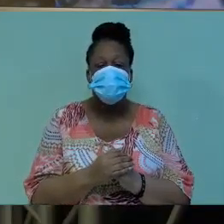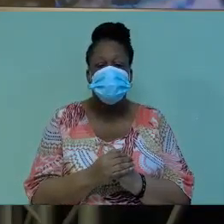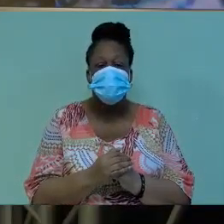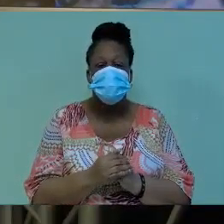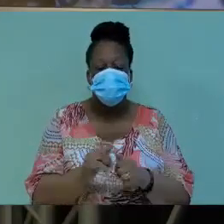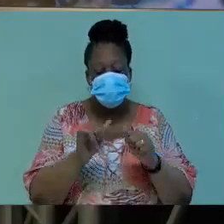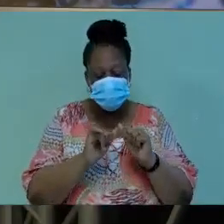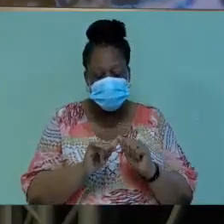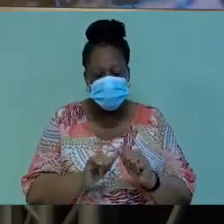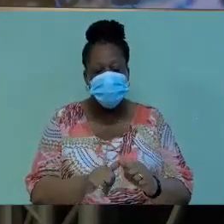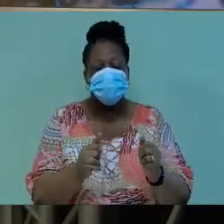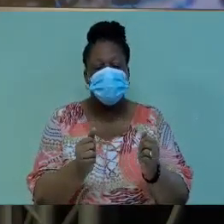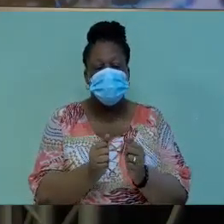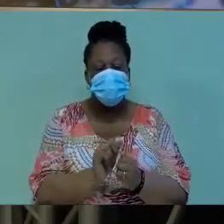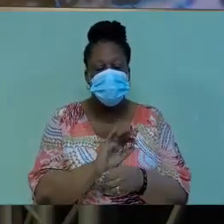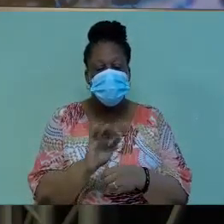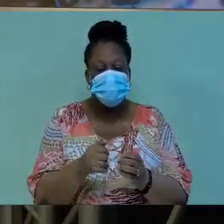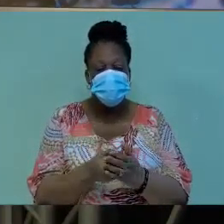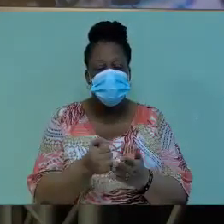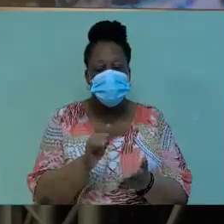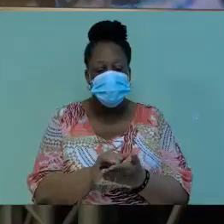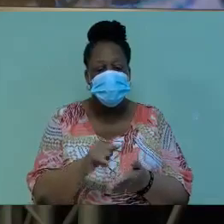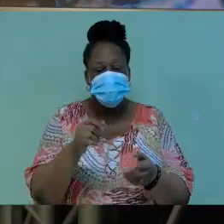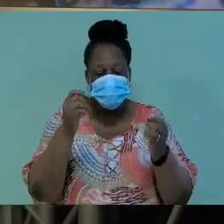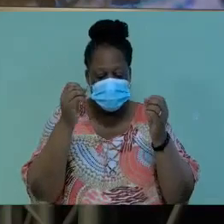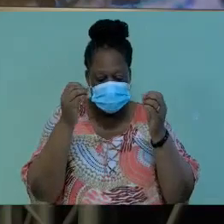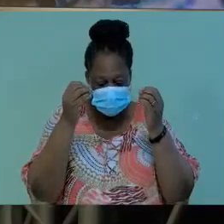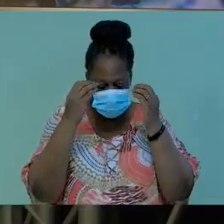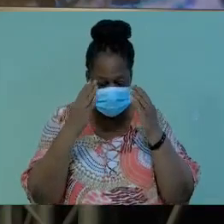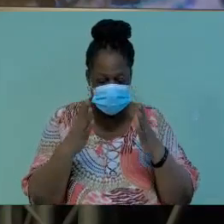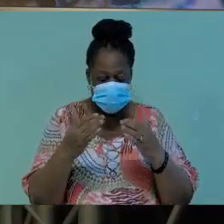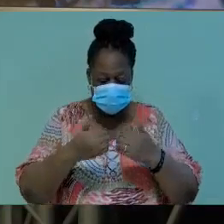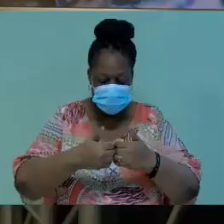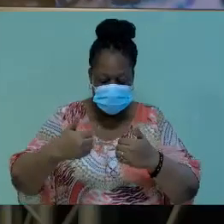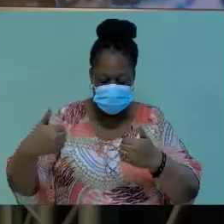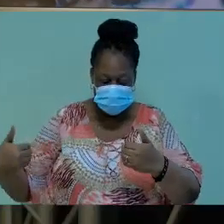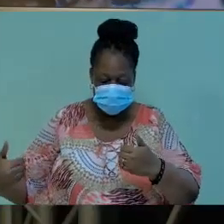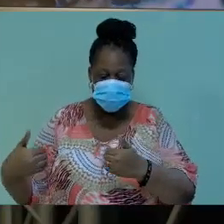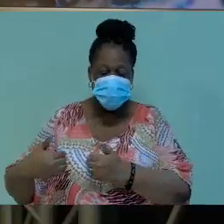the protocols that have been established regarding social distancing,